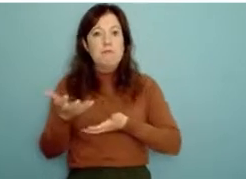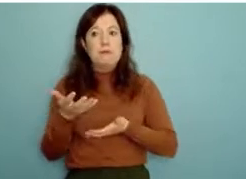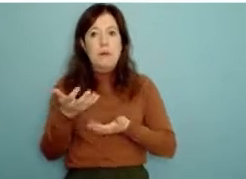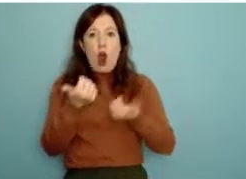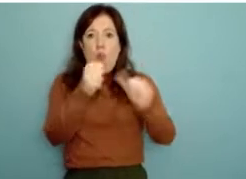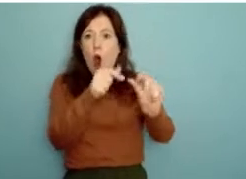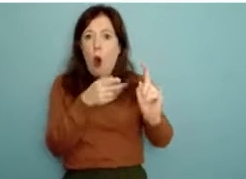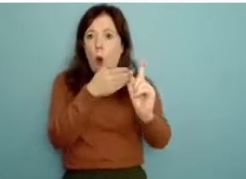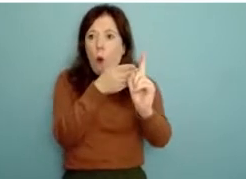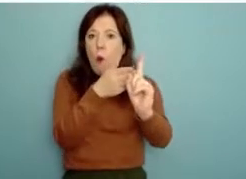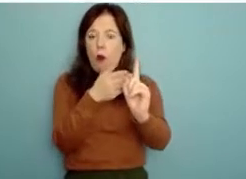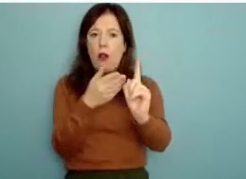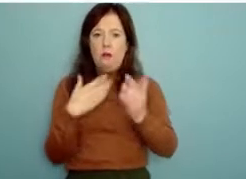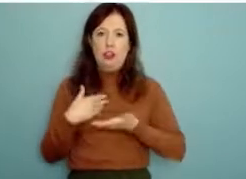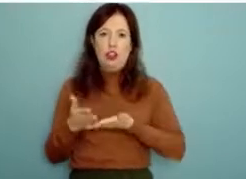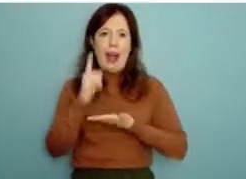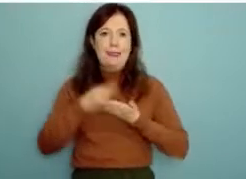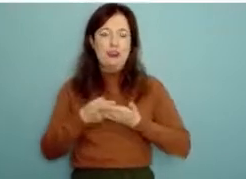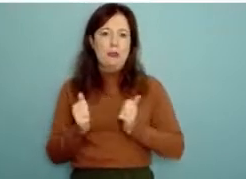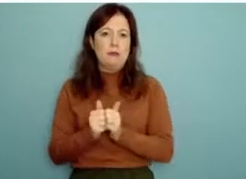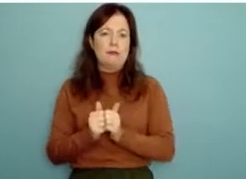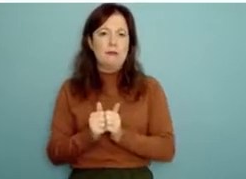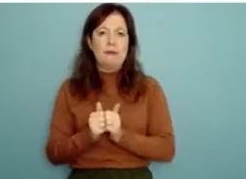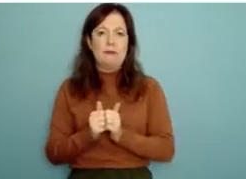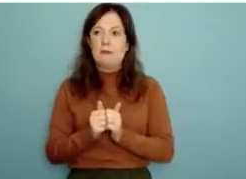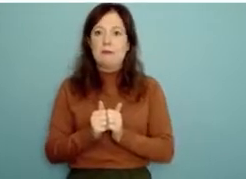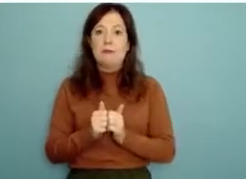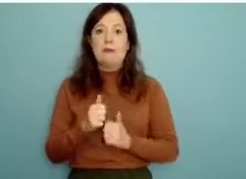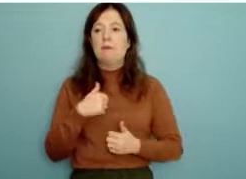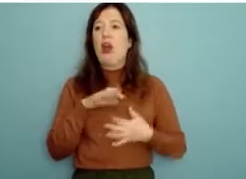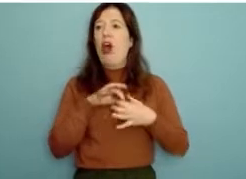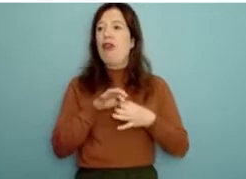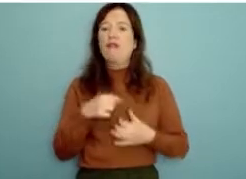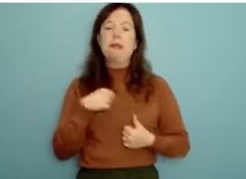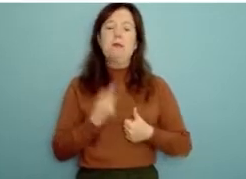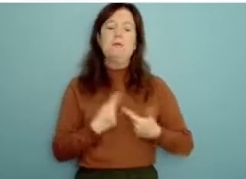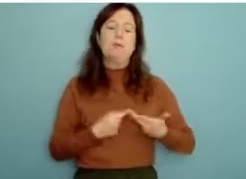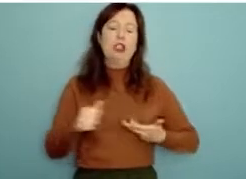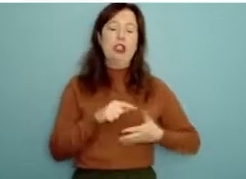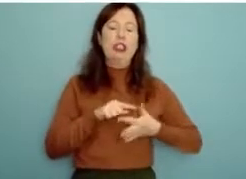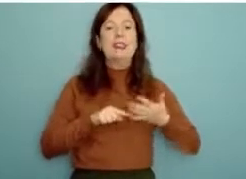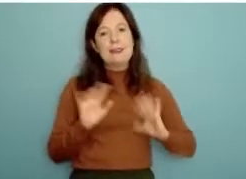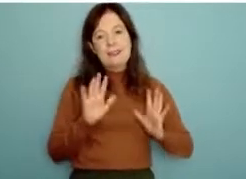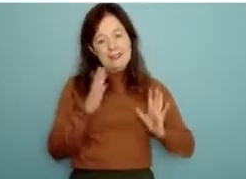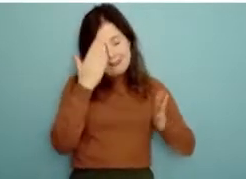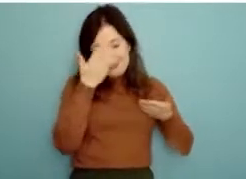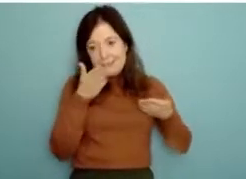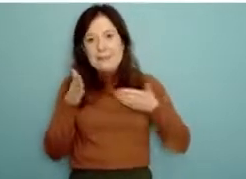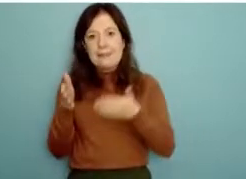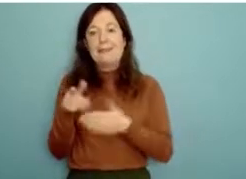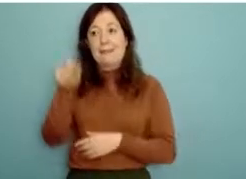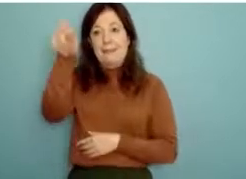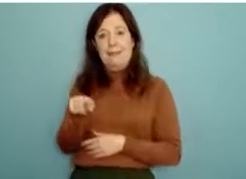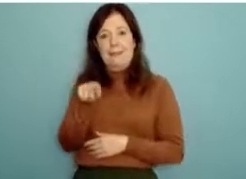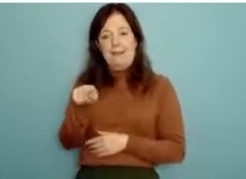about shared decision making, making sure we're not just doing what the therapist thinks best, but really focusing on what the service user feels